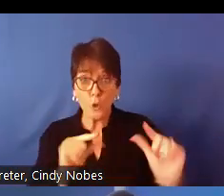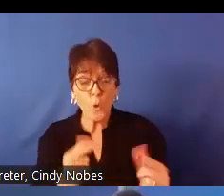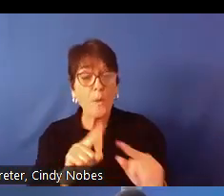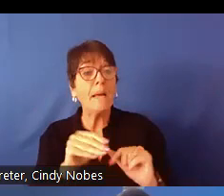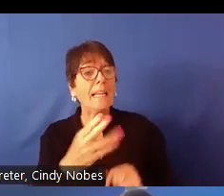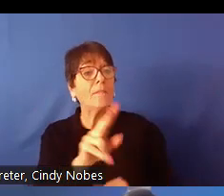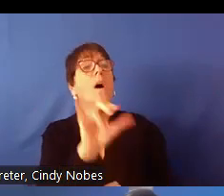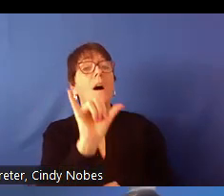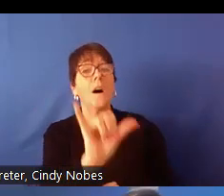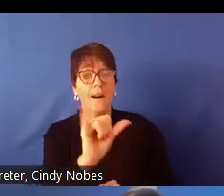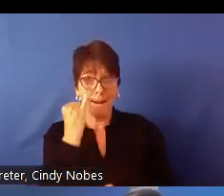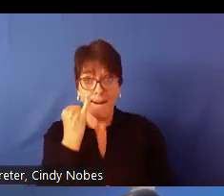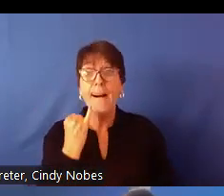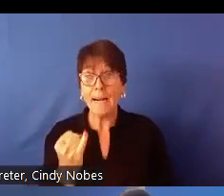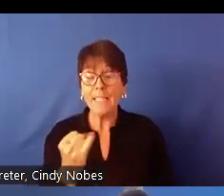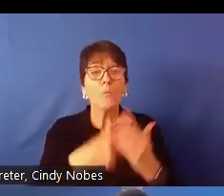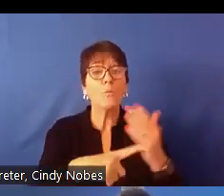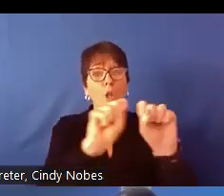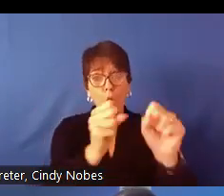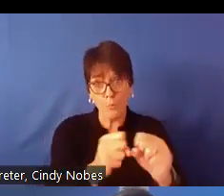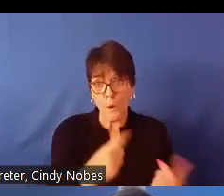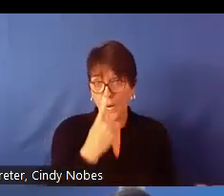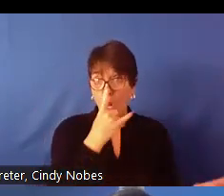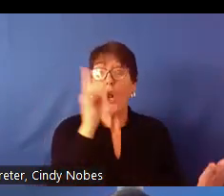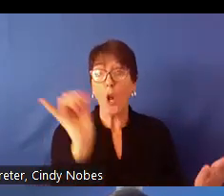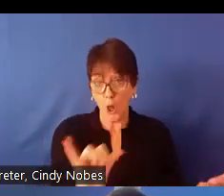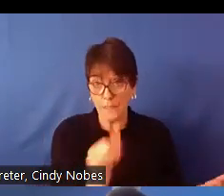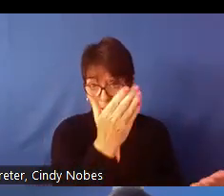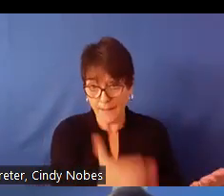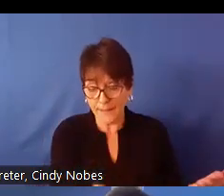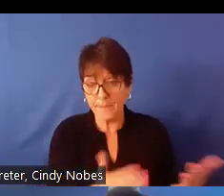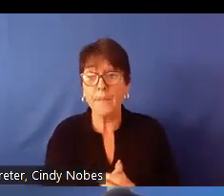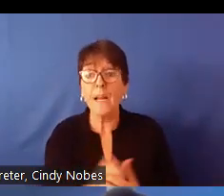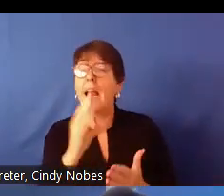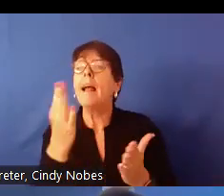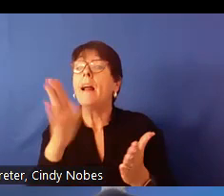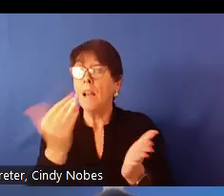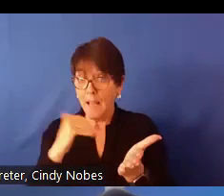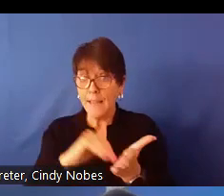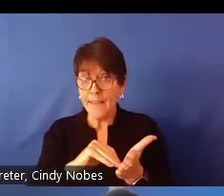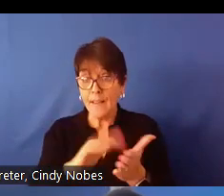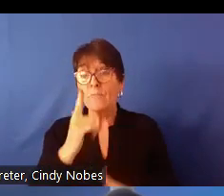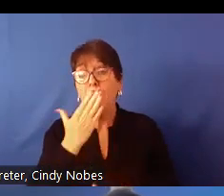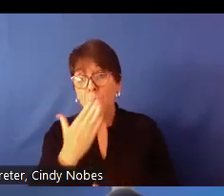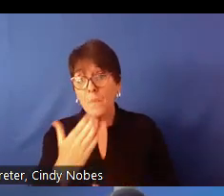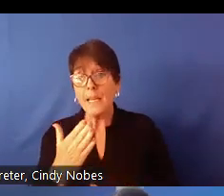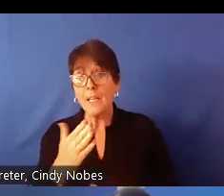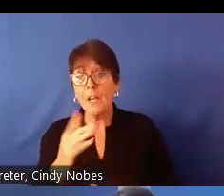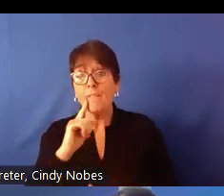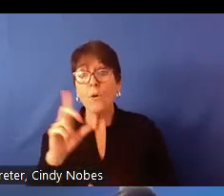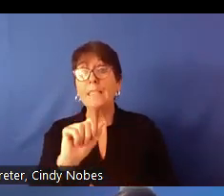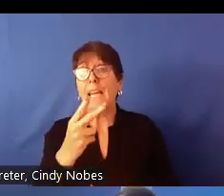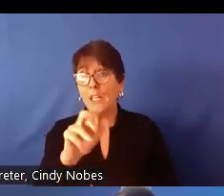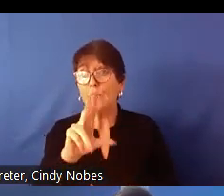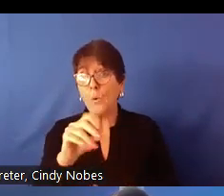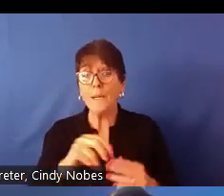quick glimpse there as well of the breakdown between race and ethnicity. And again, thank you for dropping the dashboard in the